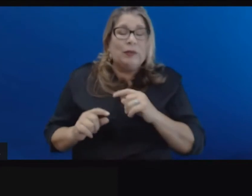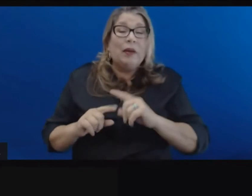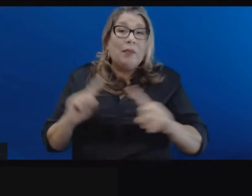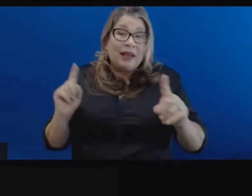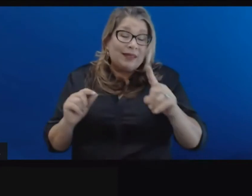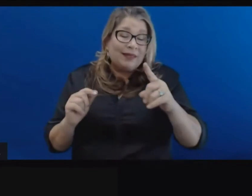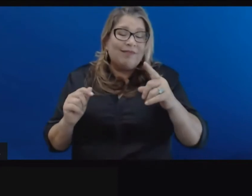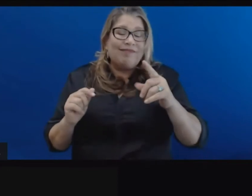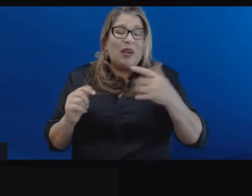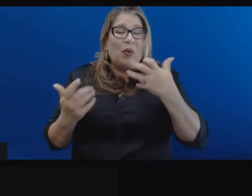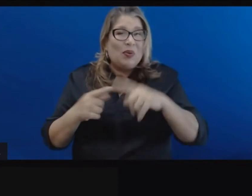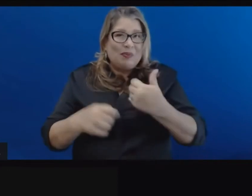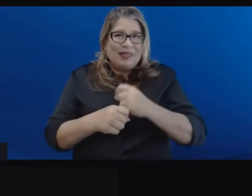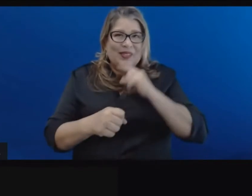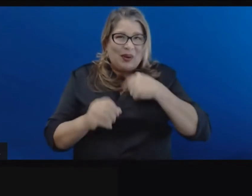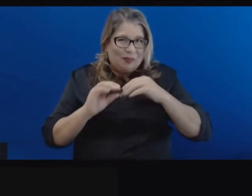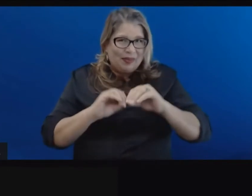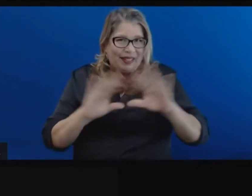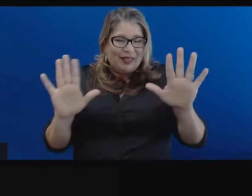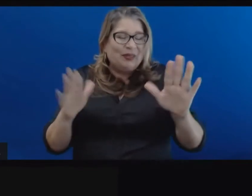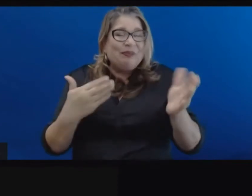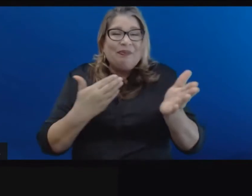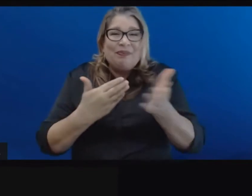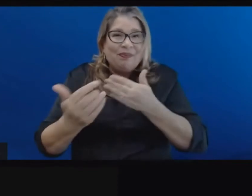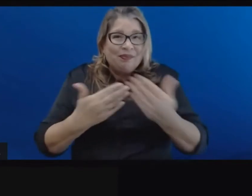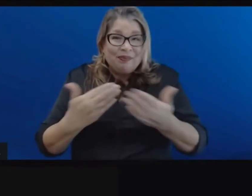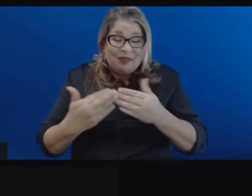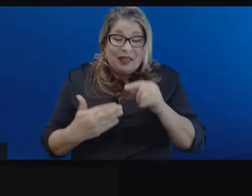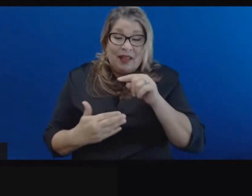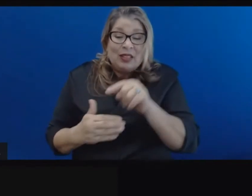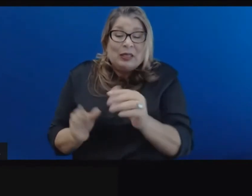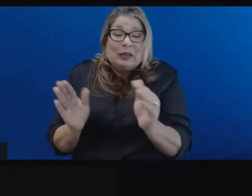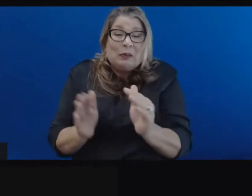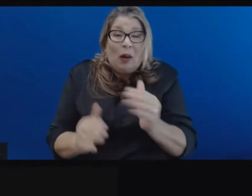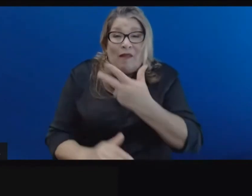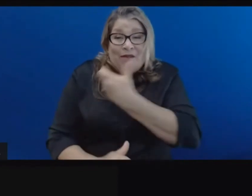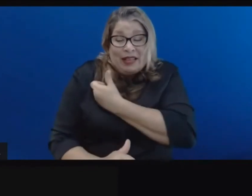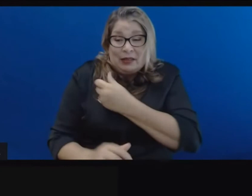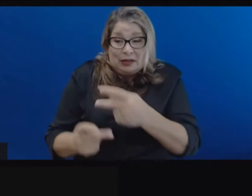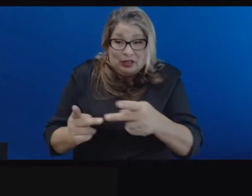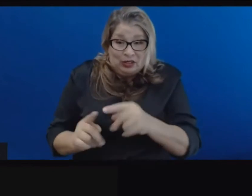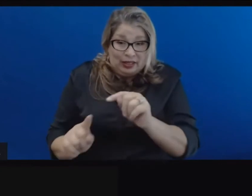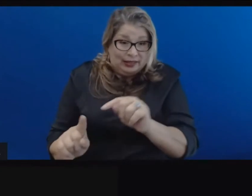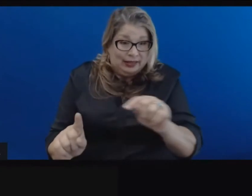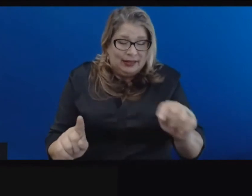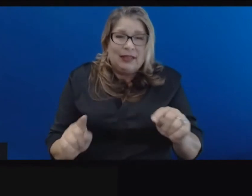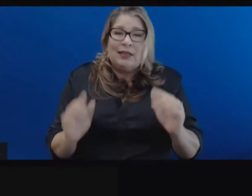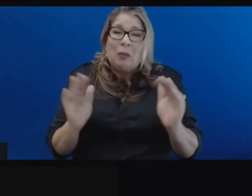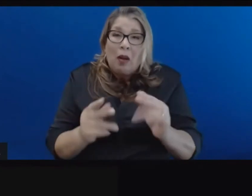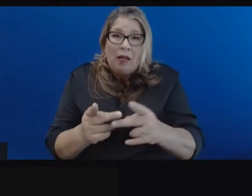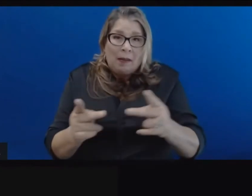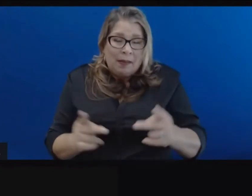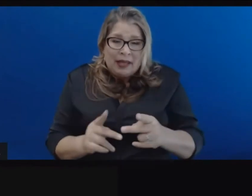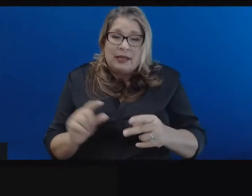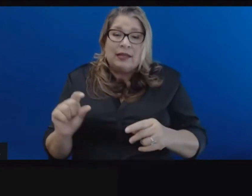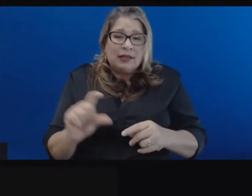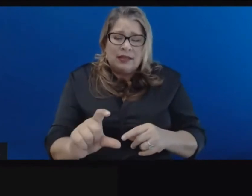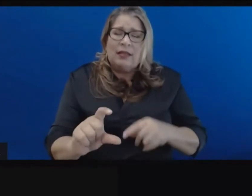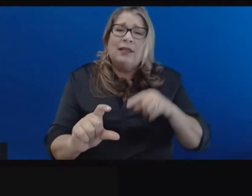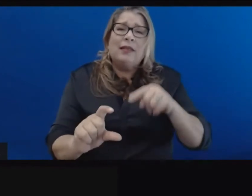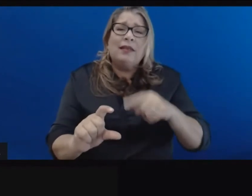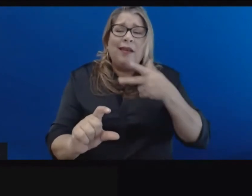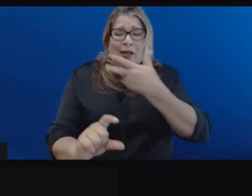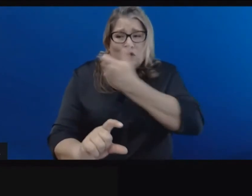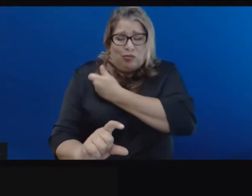is that even in the small vaccination sites, that we don't have any waste, that we have a plan in advance for